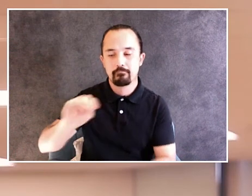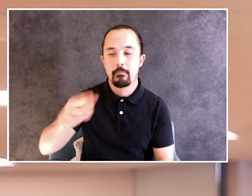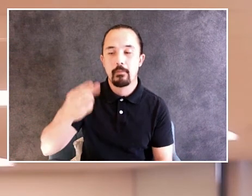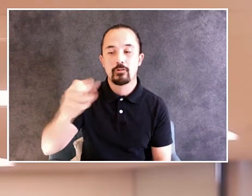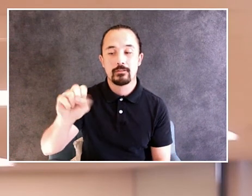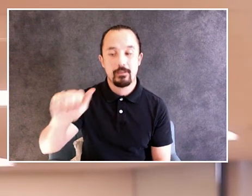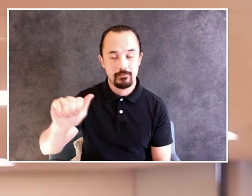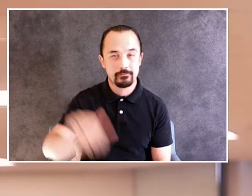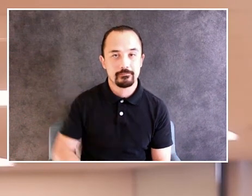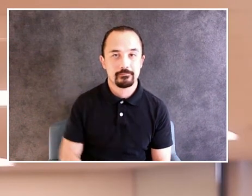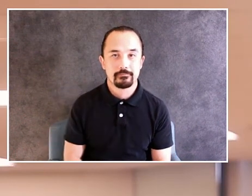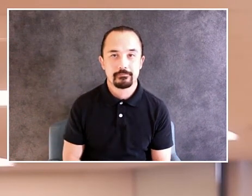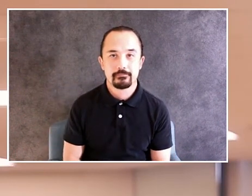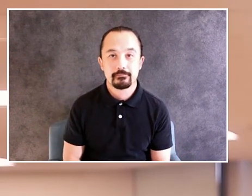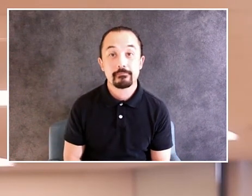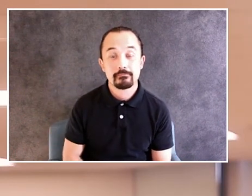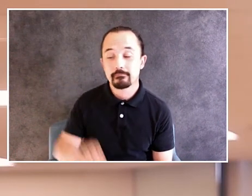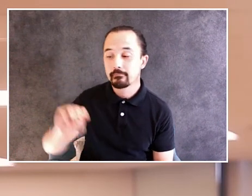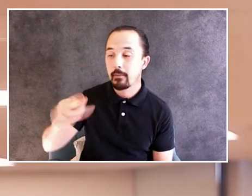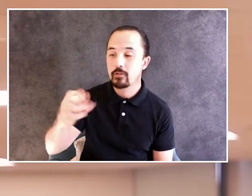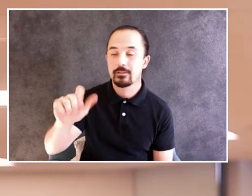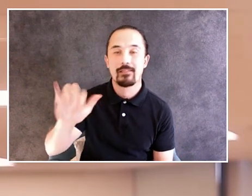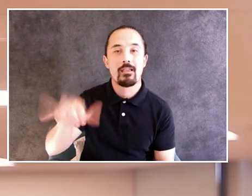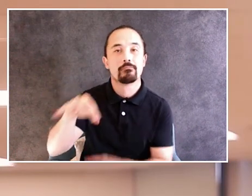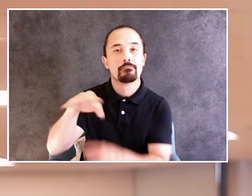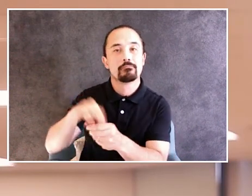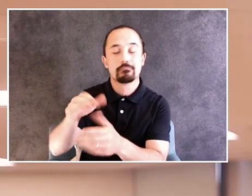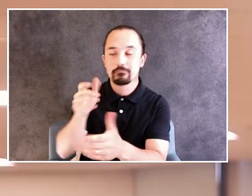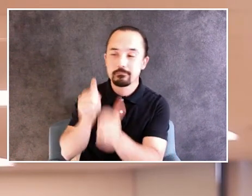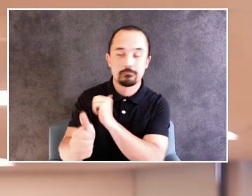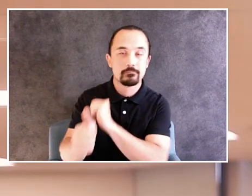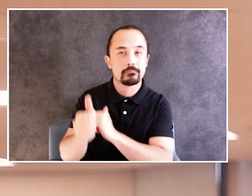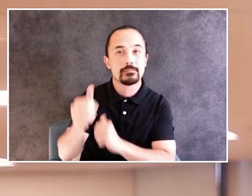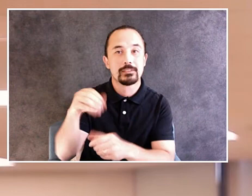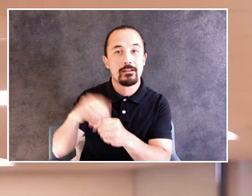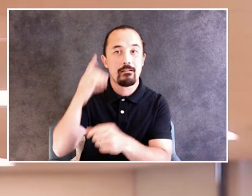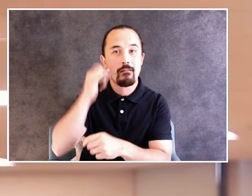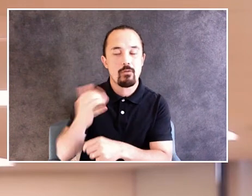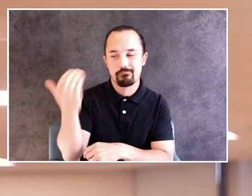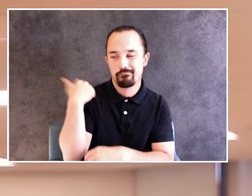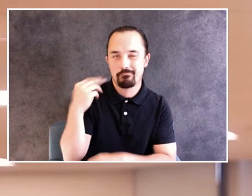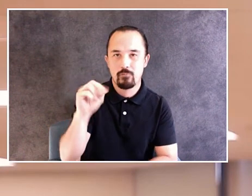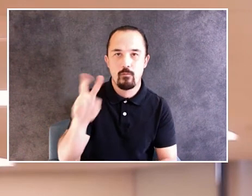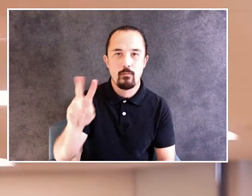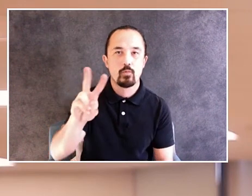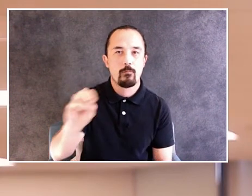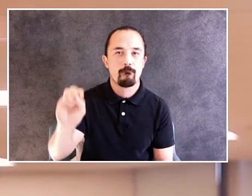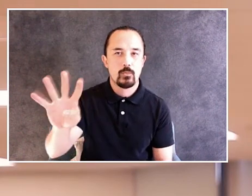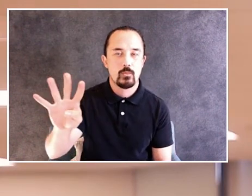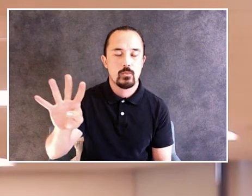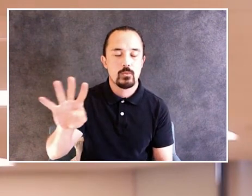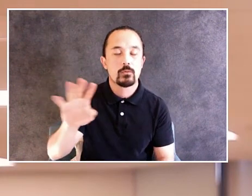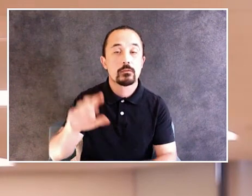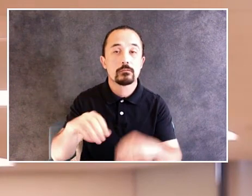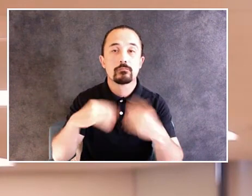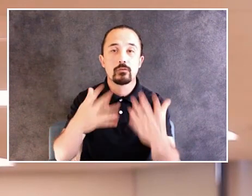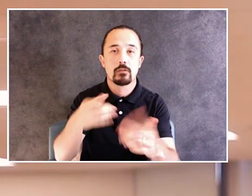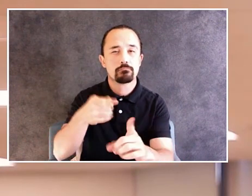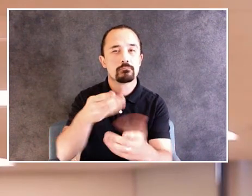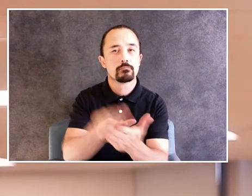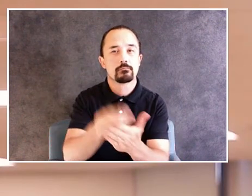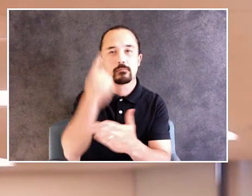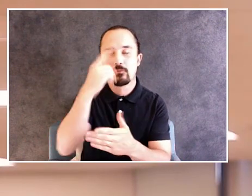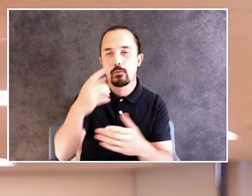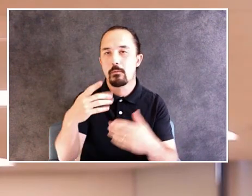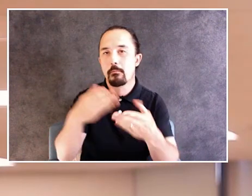MHSA. MHSA was a ballot measure passed by California voters in November 2004 that provided specific funding for public